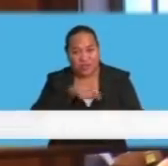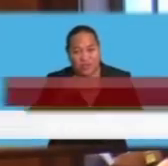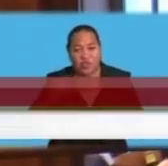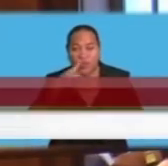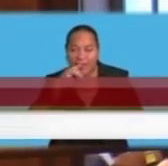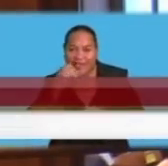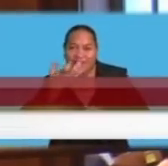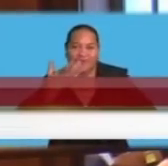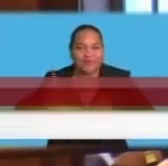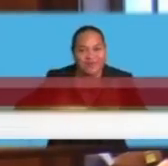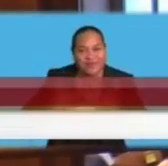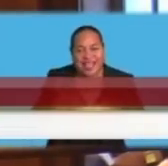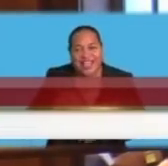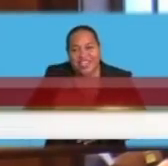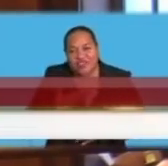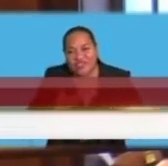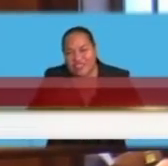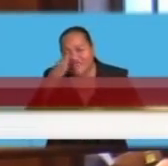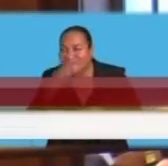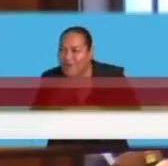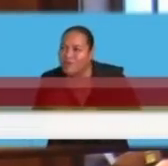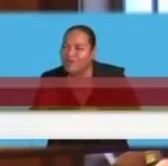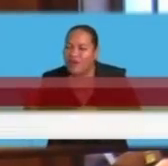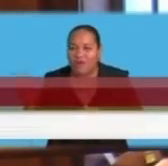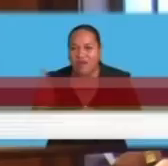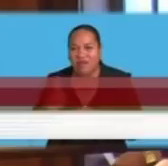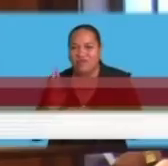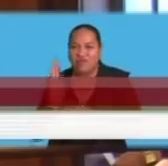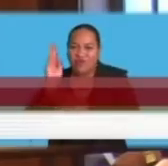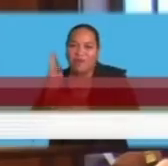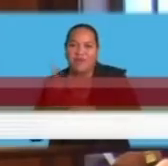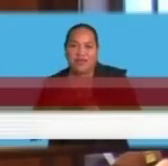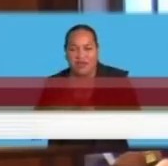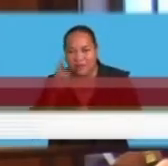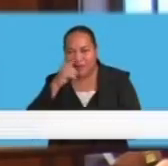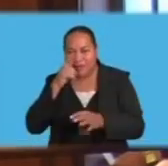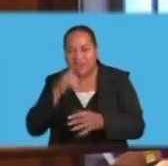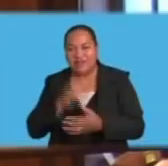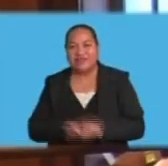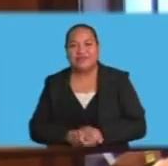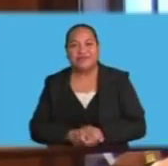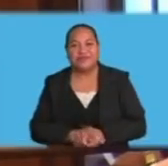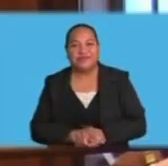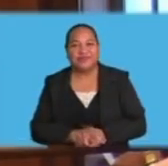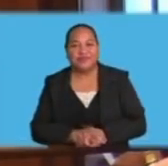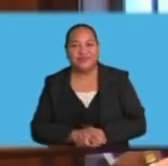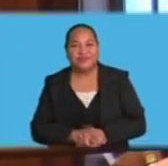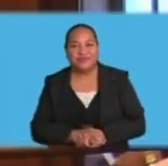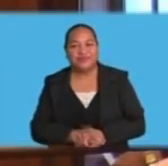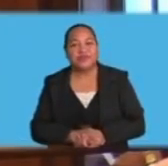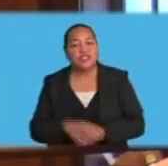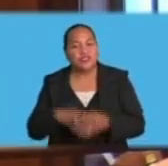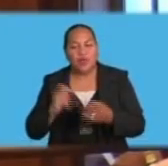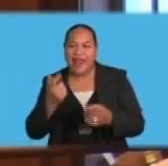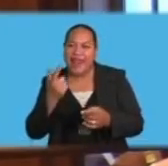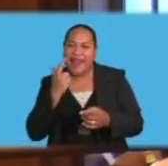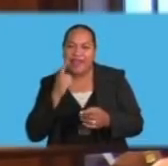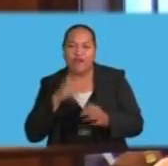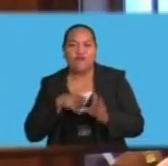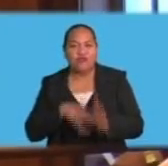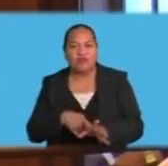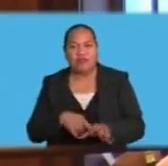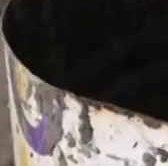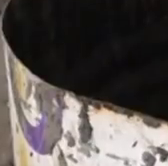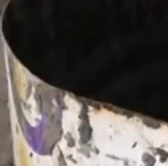interest and aspirations as well as the grudges and grievances of the core young workers. There is a lack of youth participation in